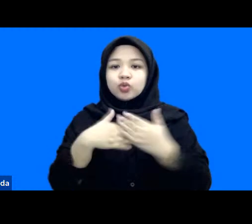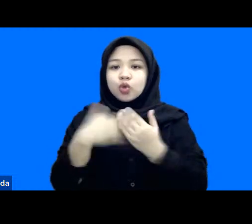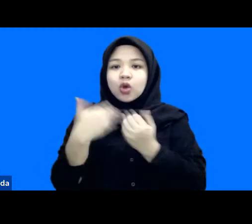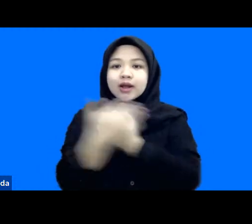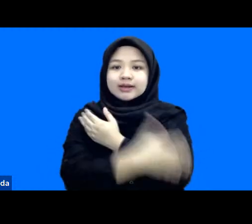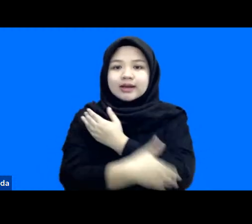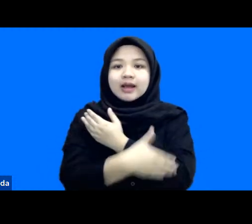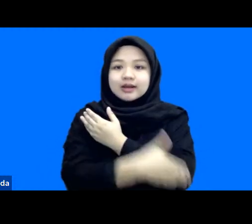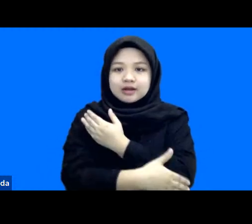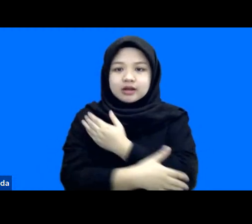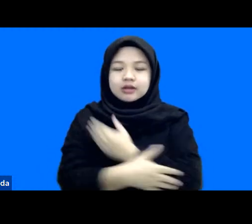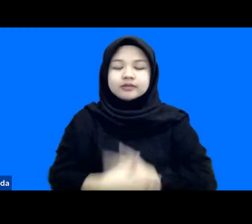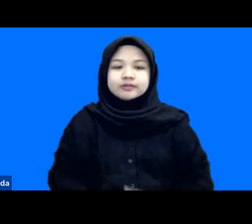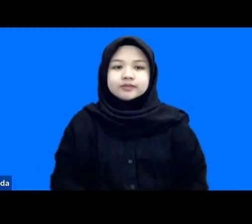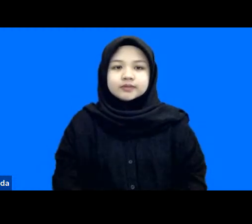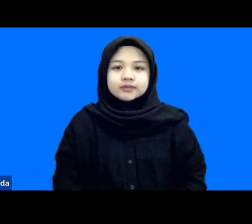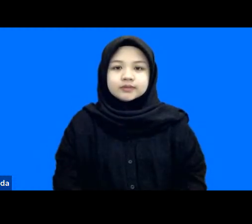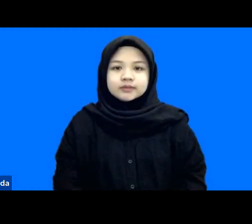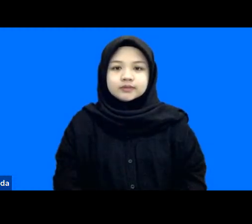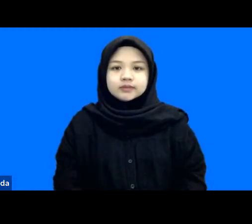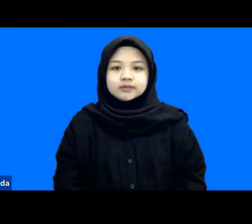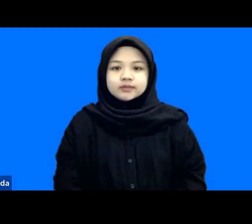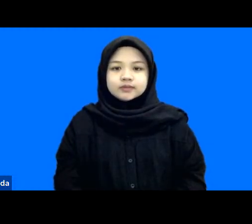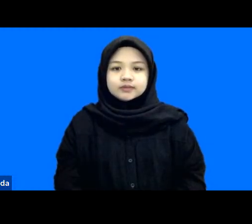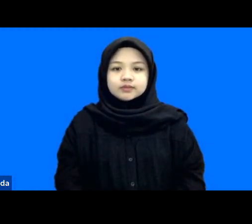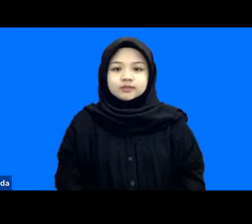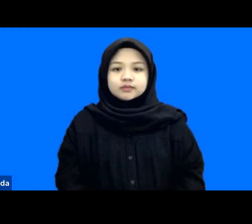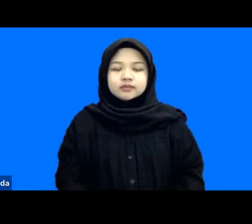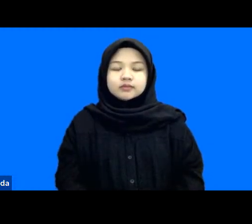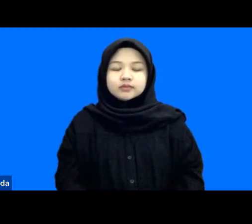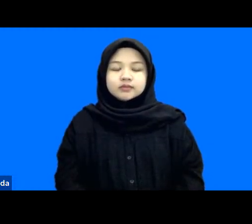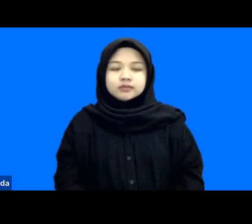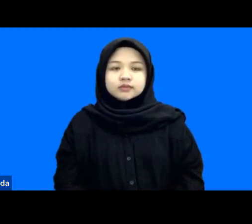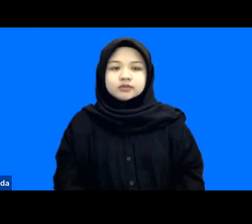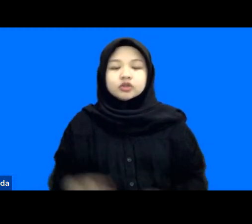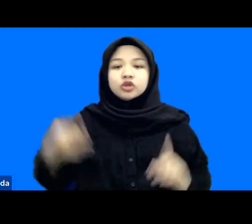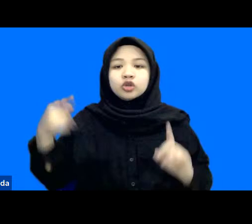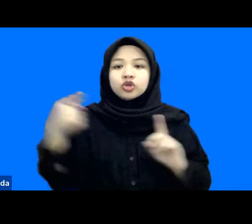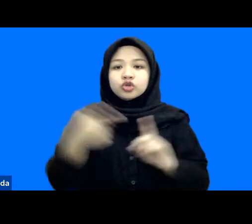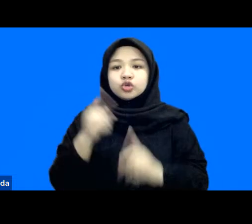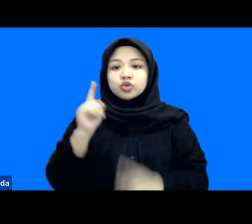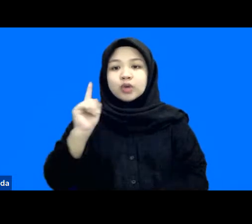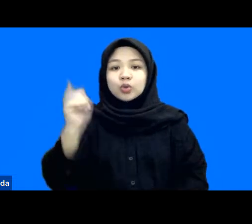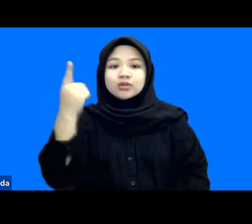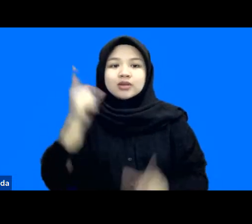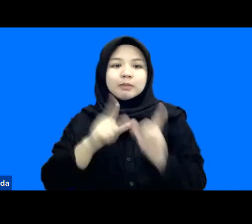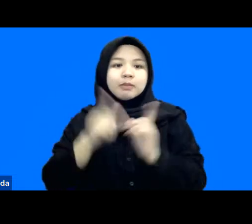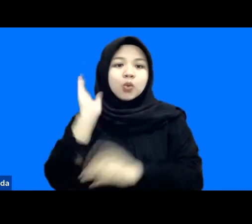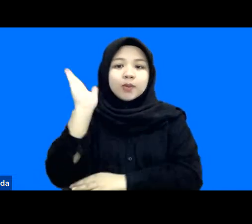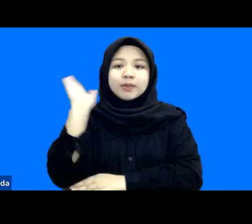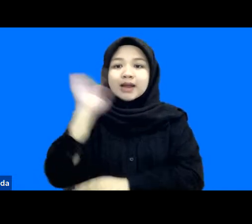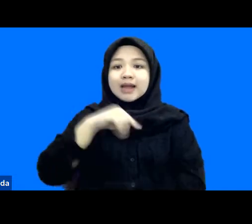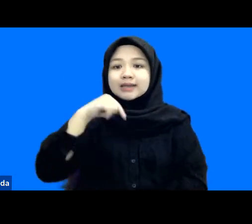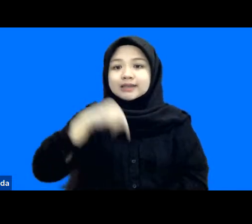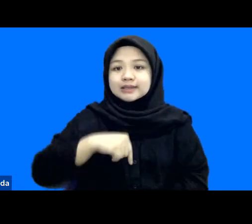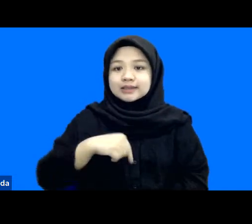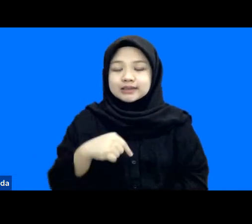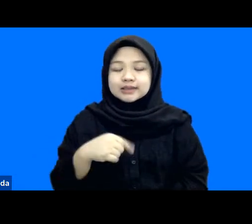the main objective of our webinar today is how we